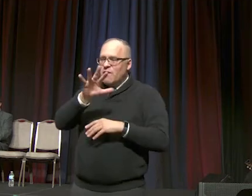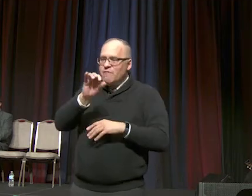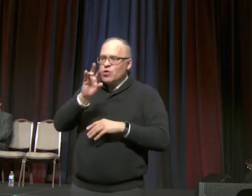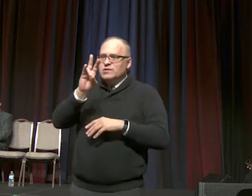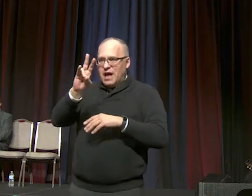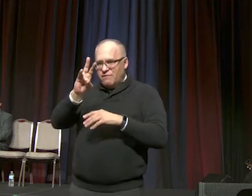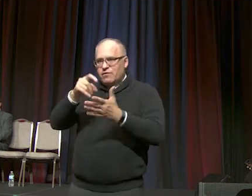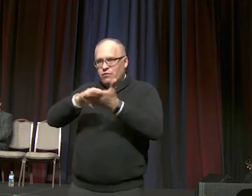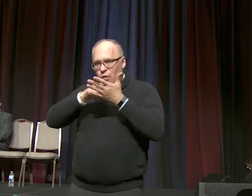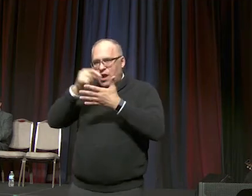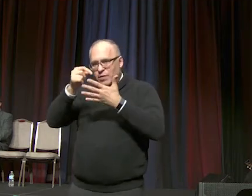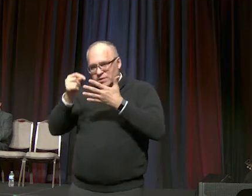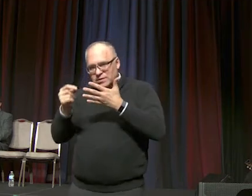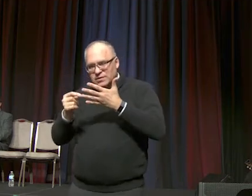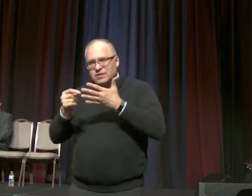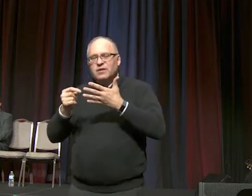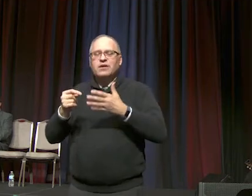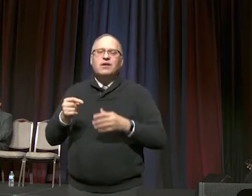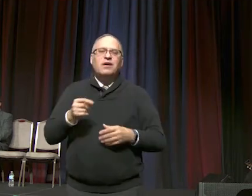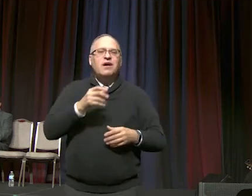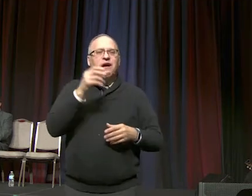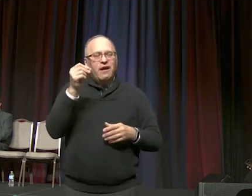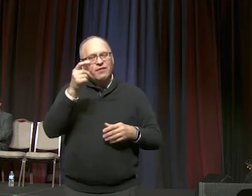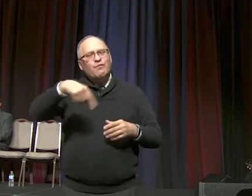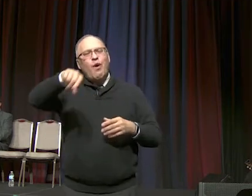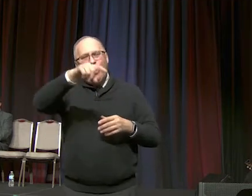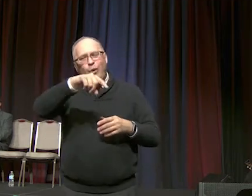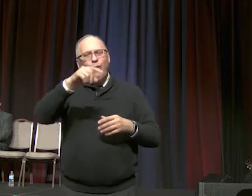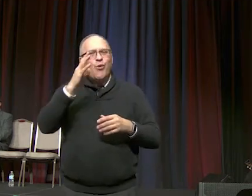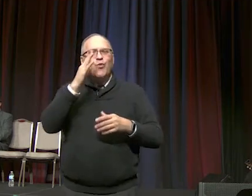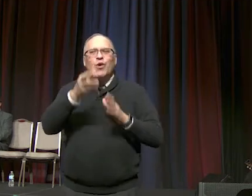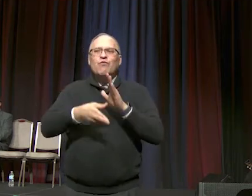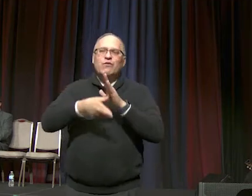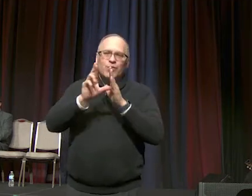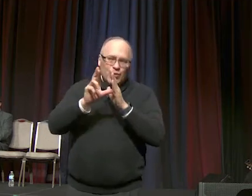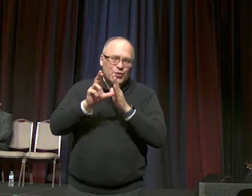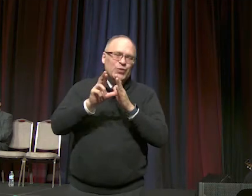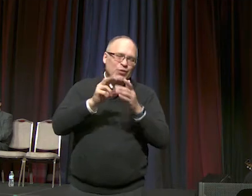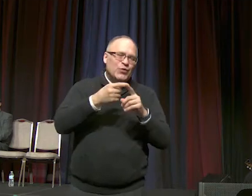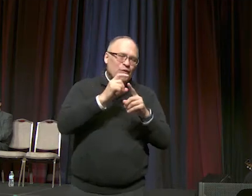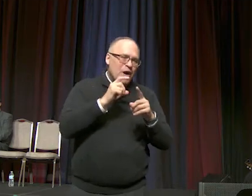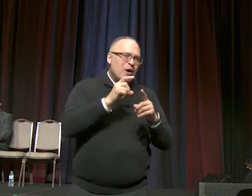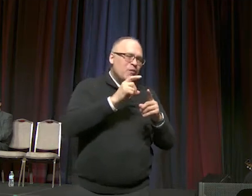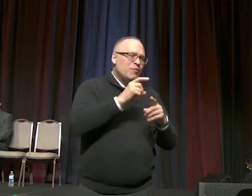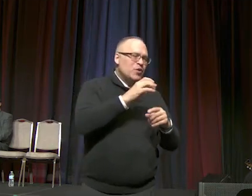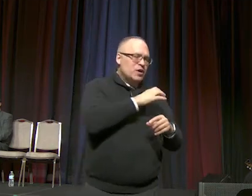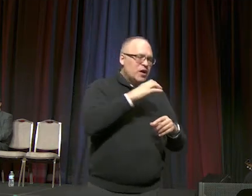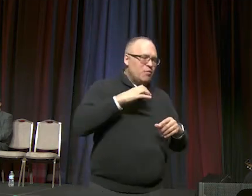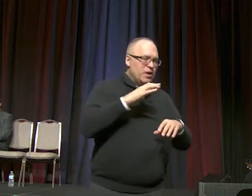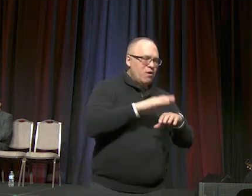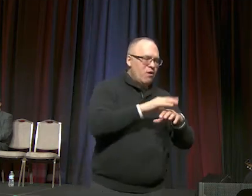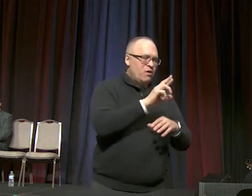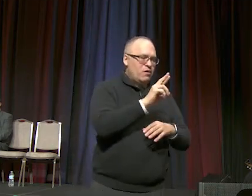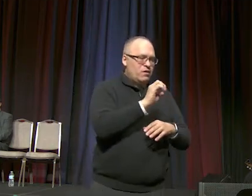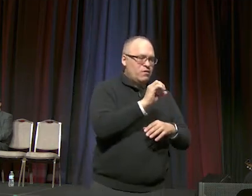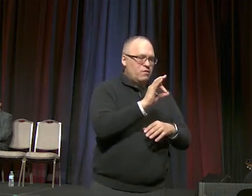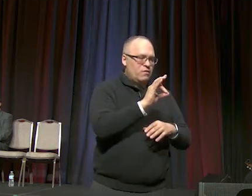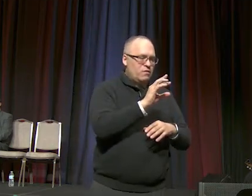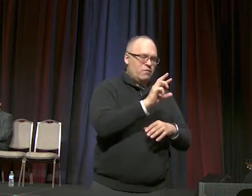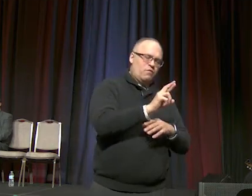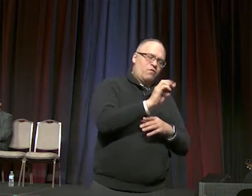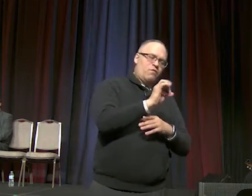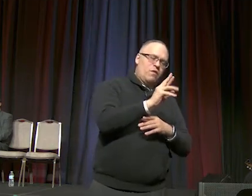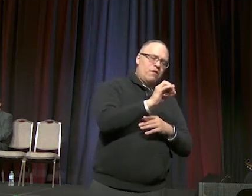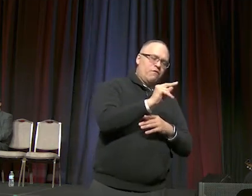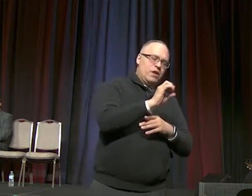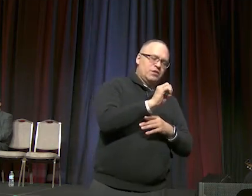507, and those are going to be reviewed by the Committee on Reference, and they will decide whether or not those